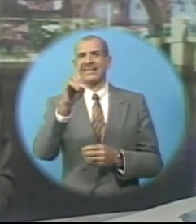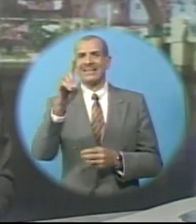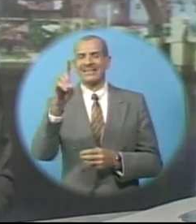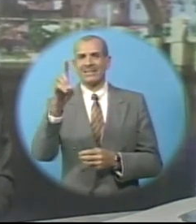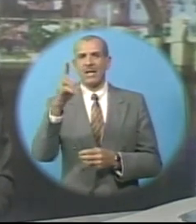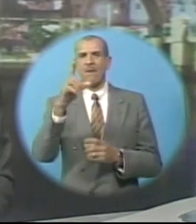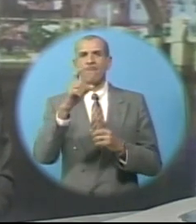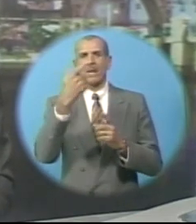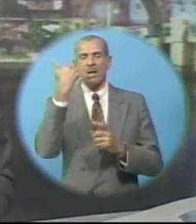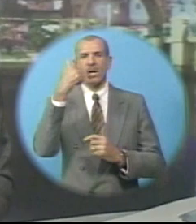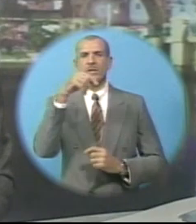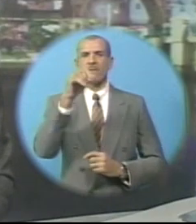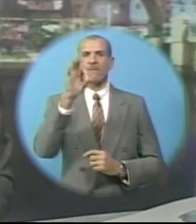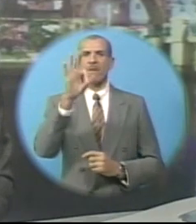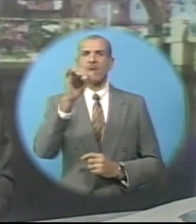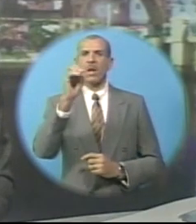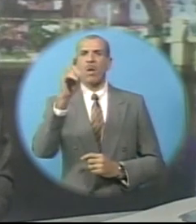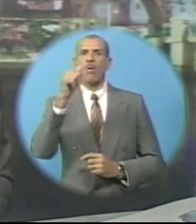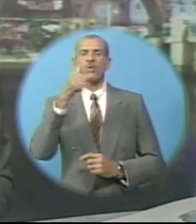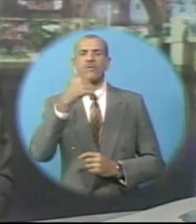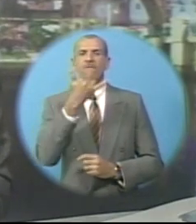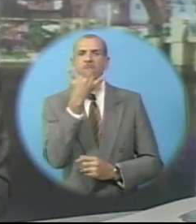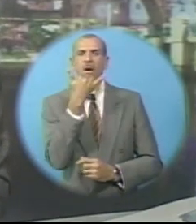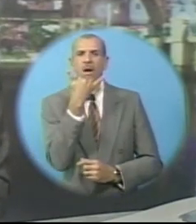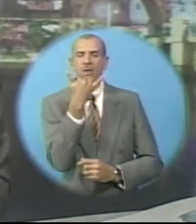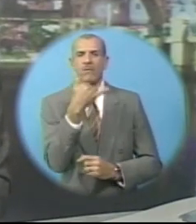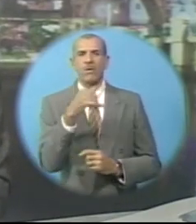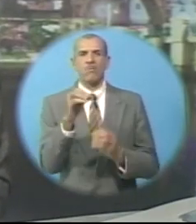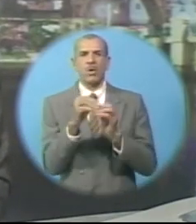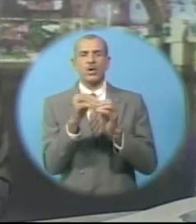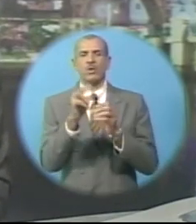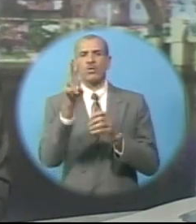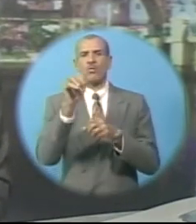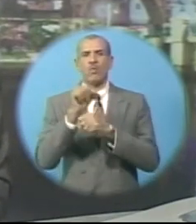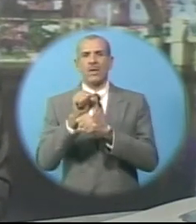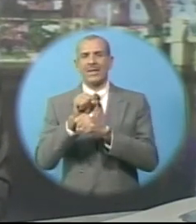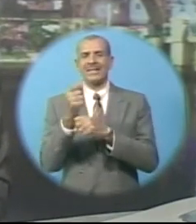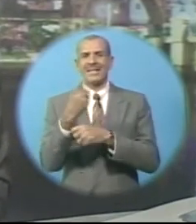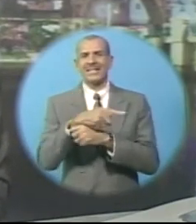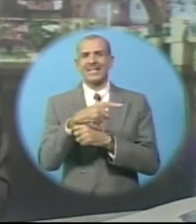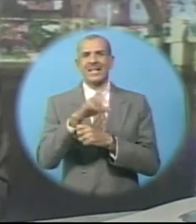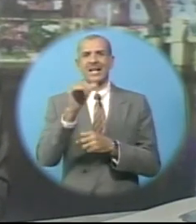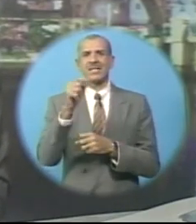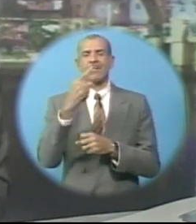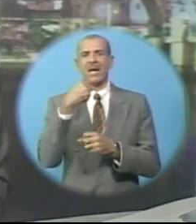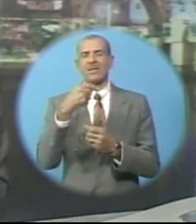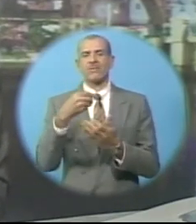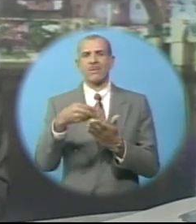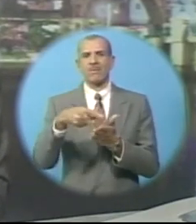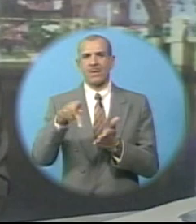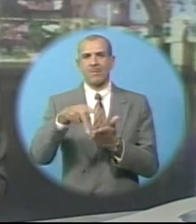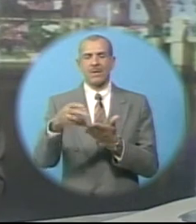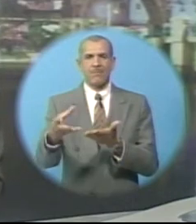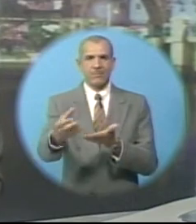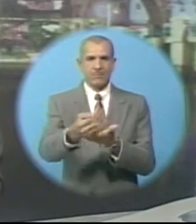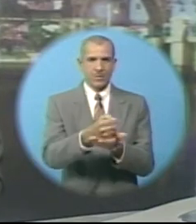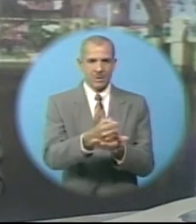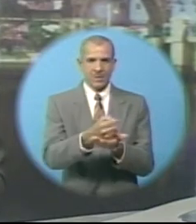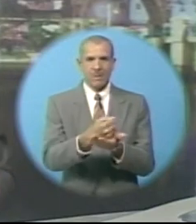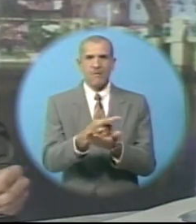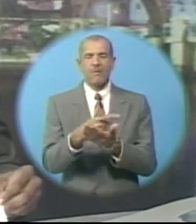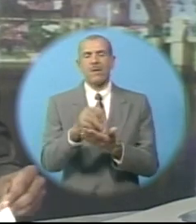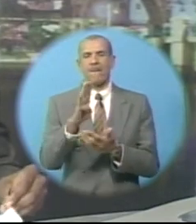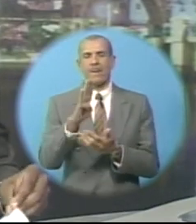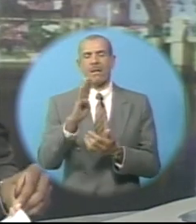Flow network fault for more than 2 working days, the customer can and should seek a refund of the bill for the affected